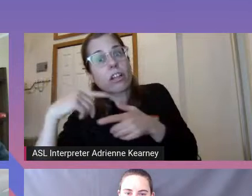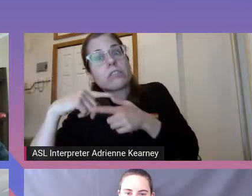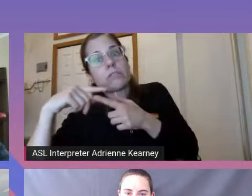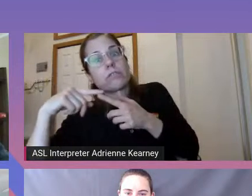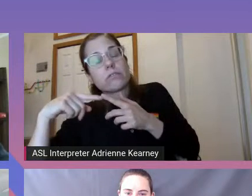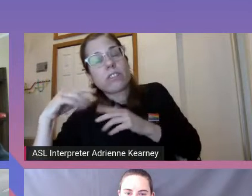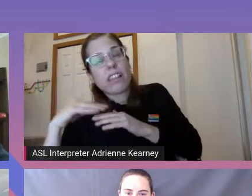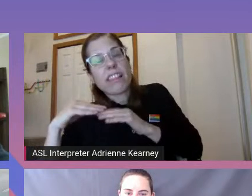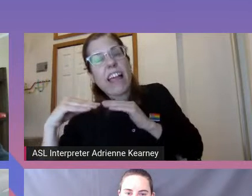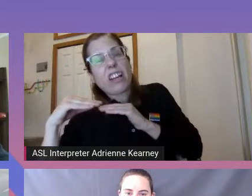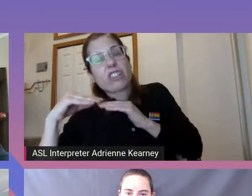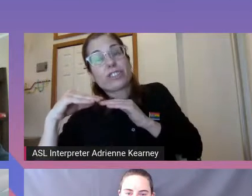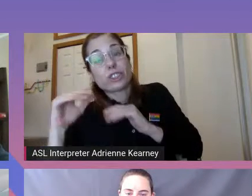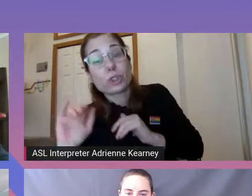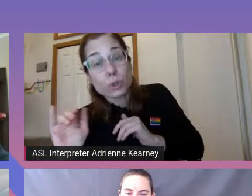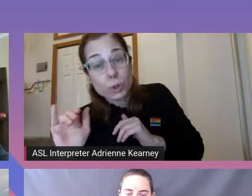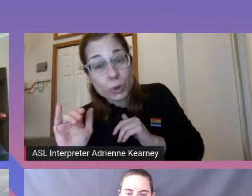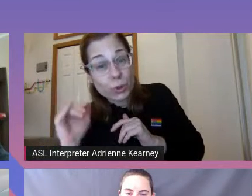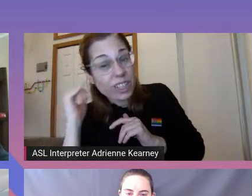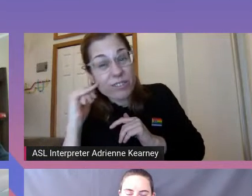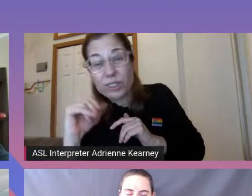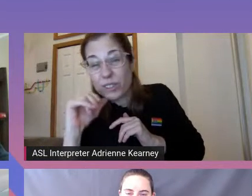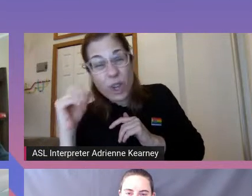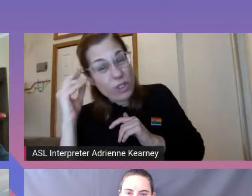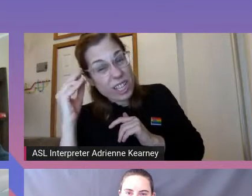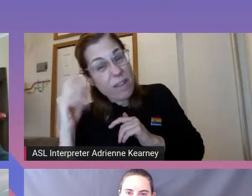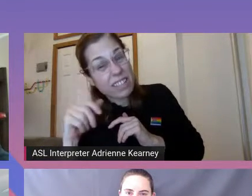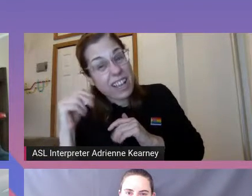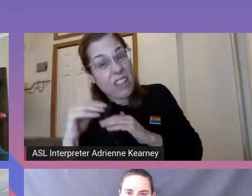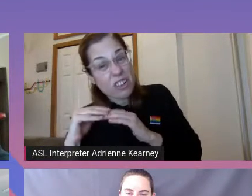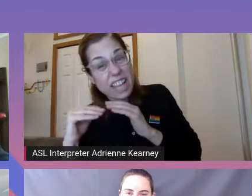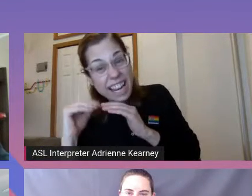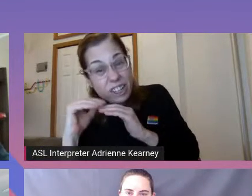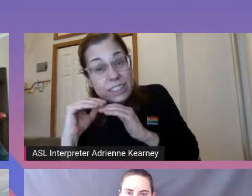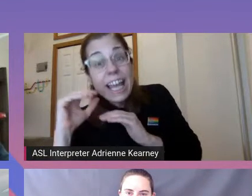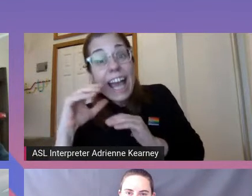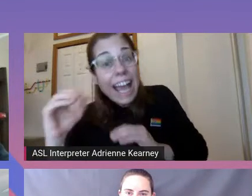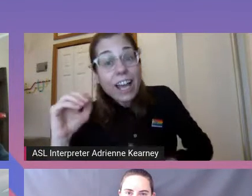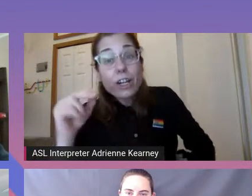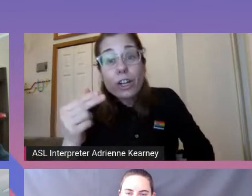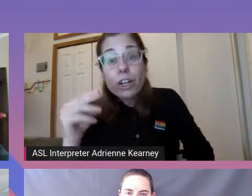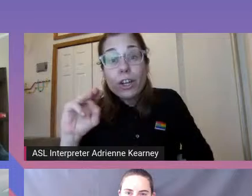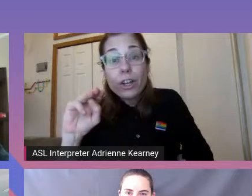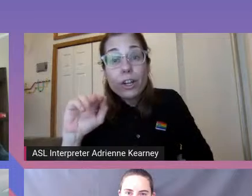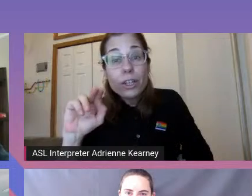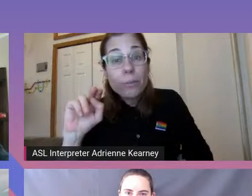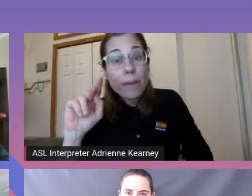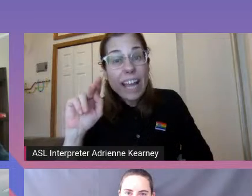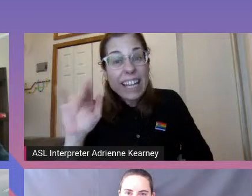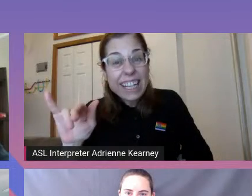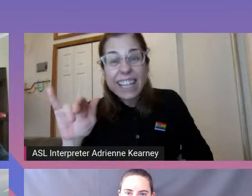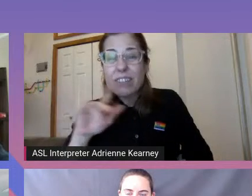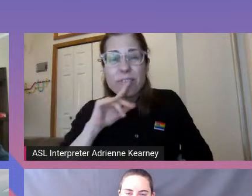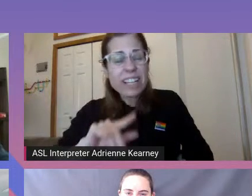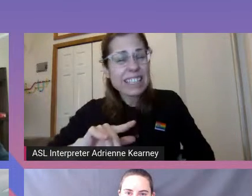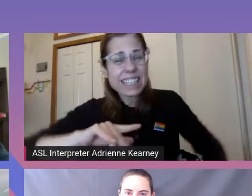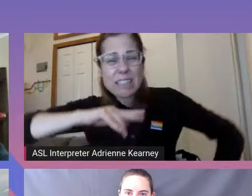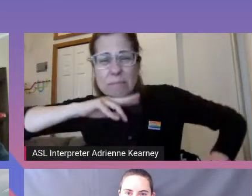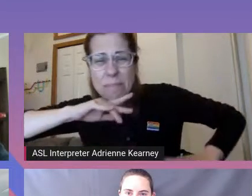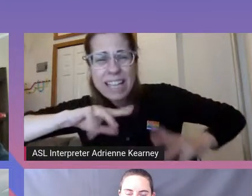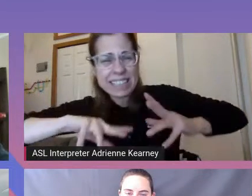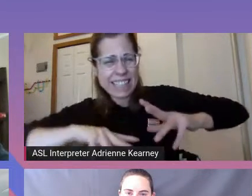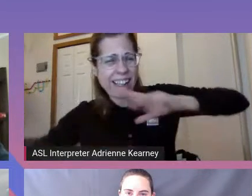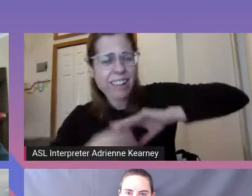the nuances of humanity and the messiness of humanity, I think you will inevitably cause harm. Like, I just think that you will. And if